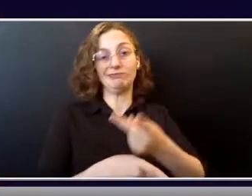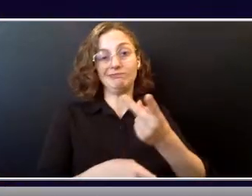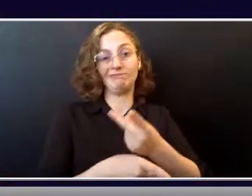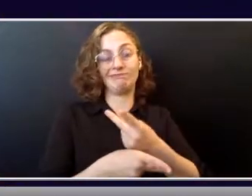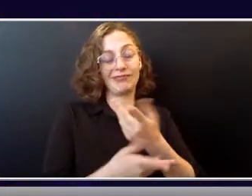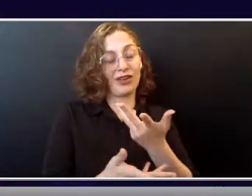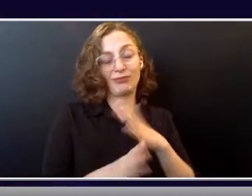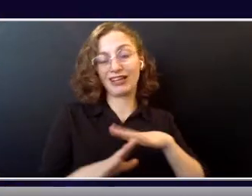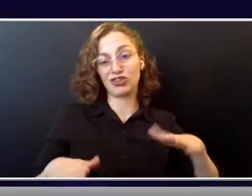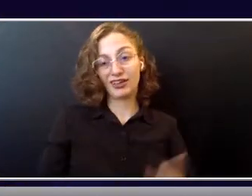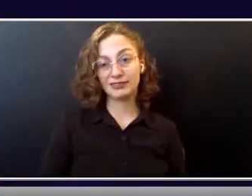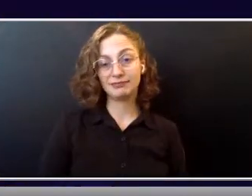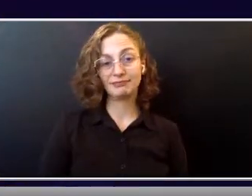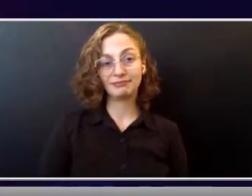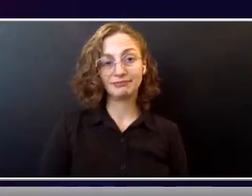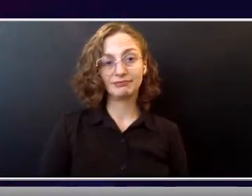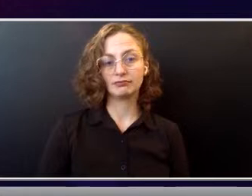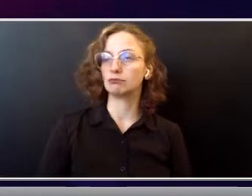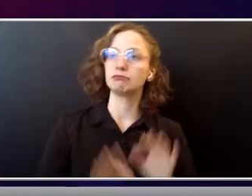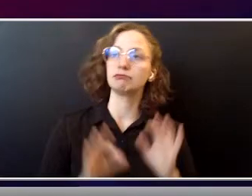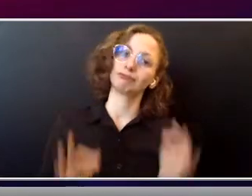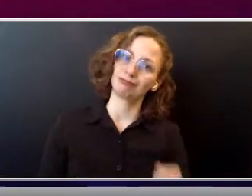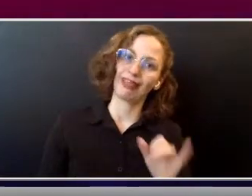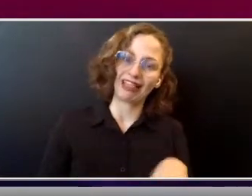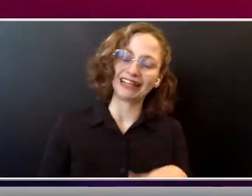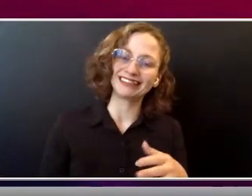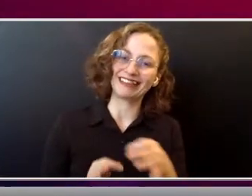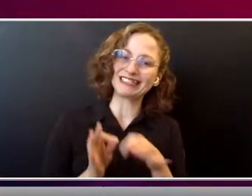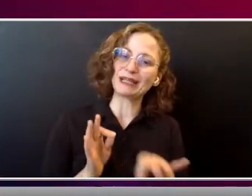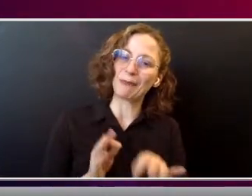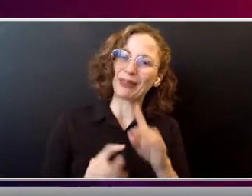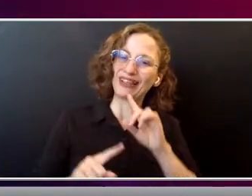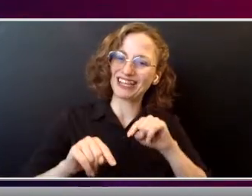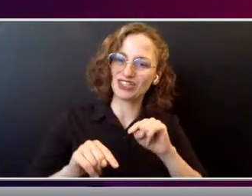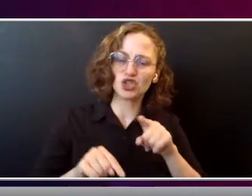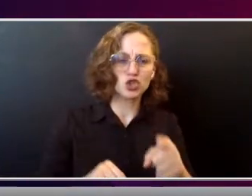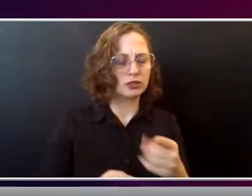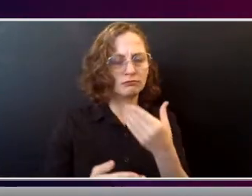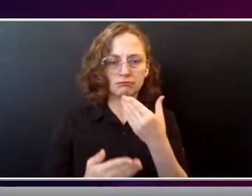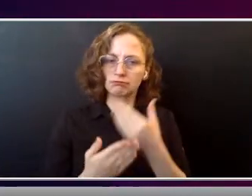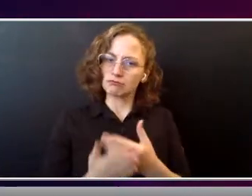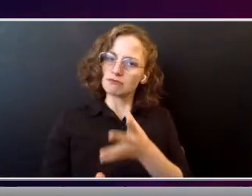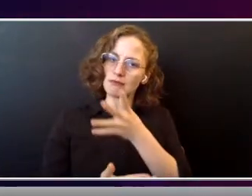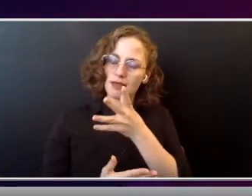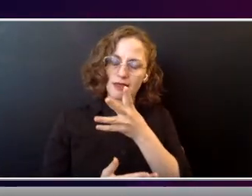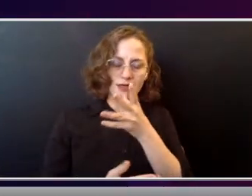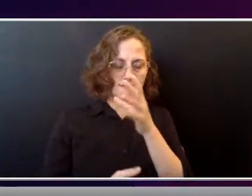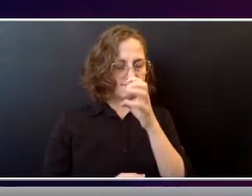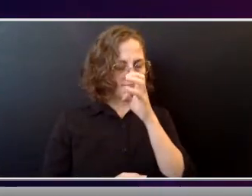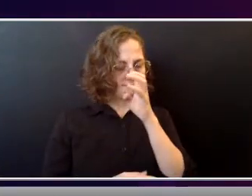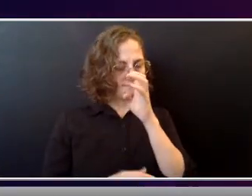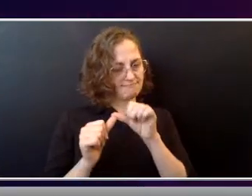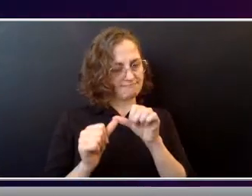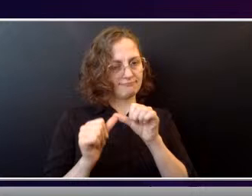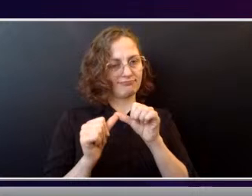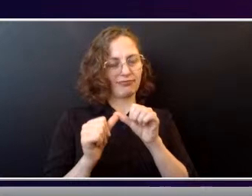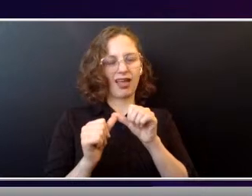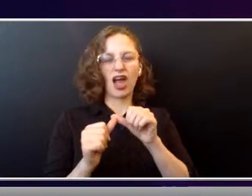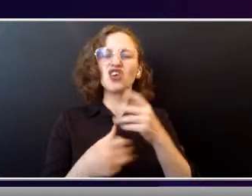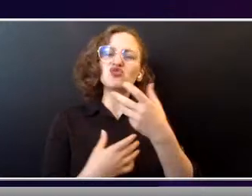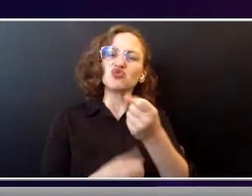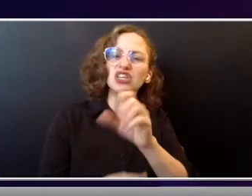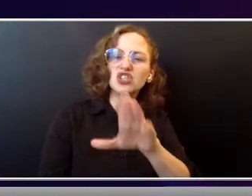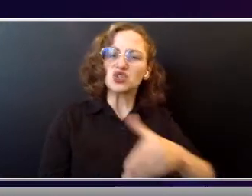Absolutely. I mean, that's the simplest answer, and you're such a good mom for sticking with it and trusting your gut when that first